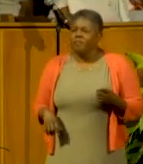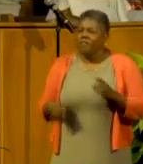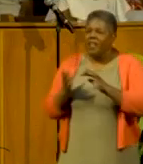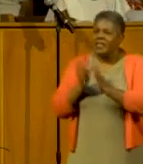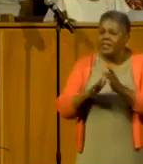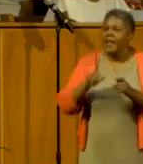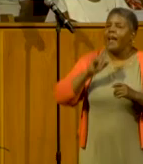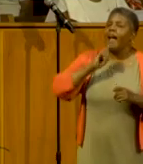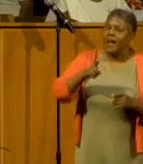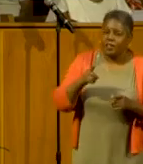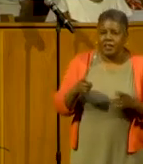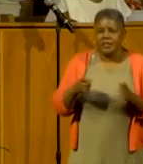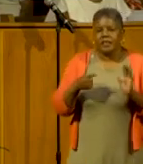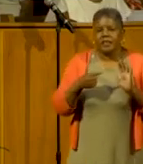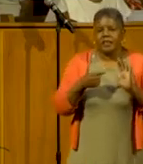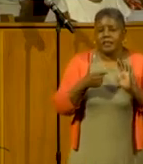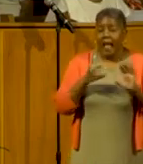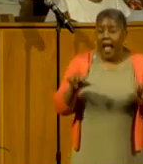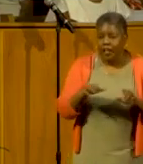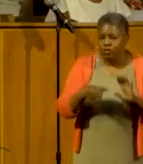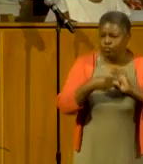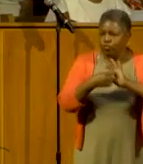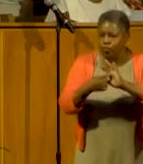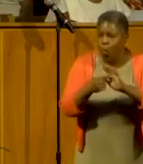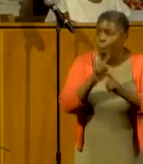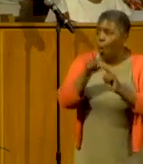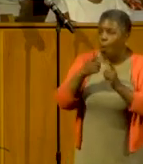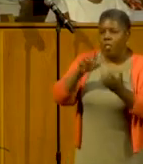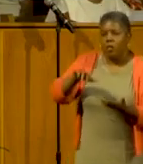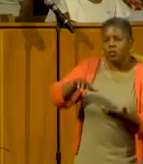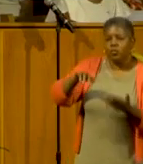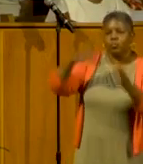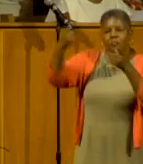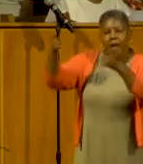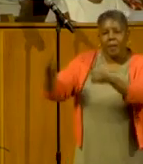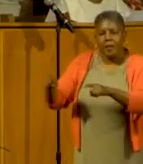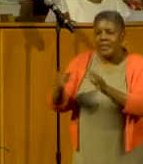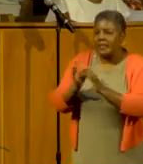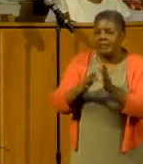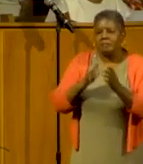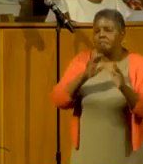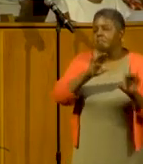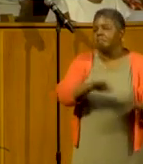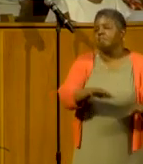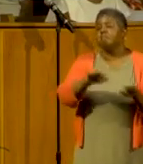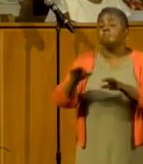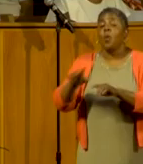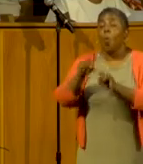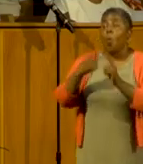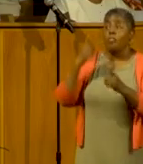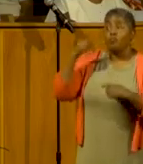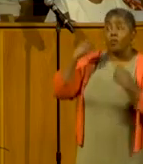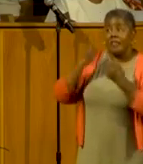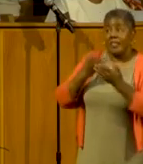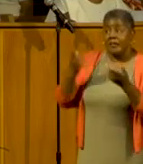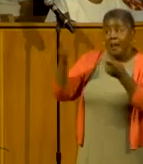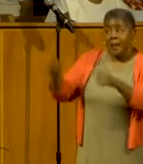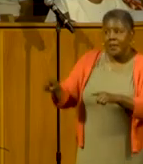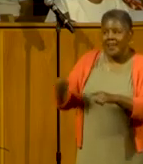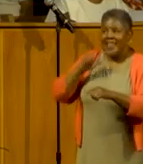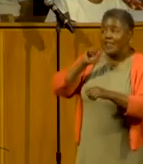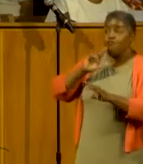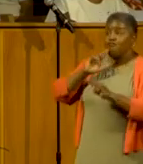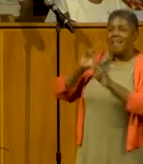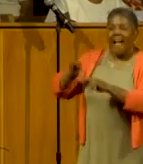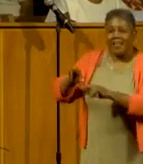Jesus' action speaks volumes. Because when the storms came, he didn't sway. When the craziest came, he didn't react to